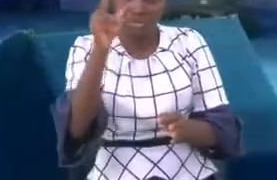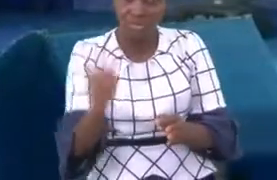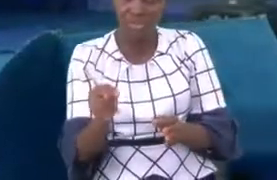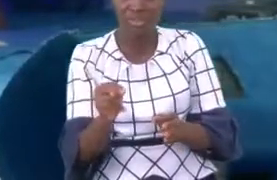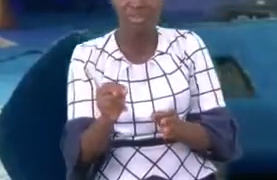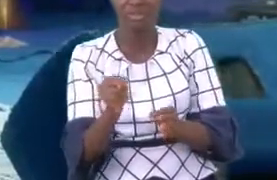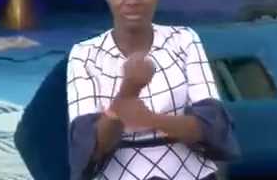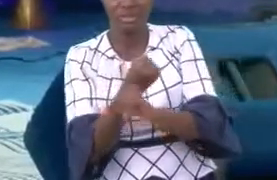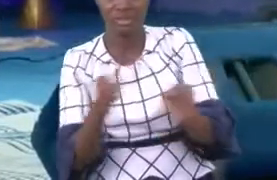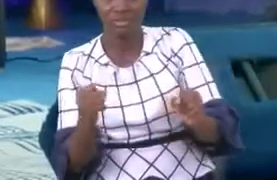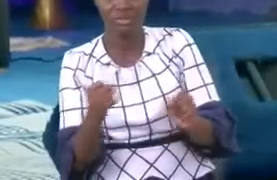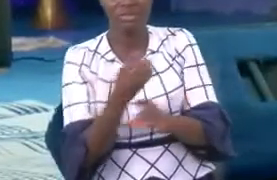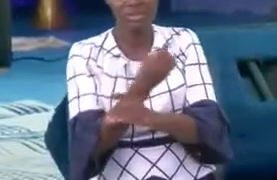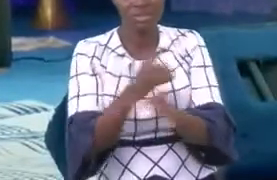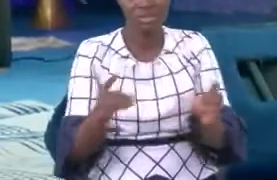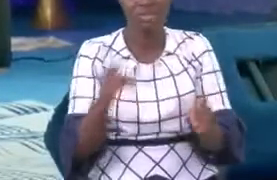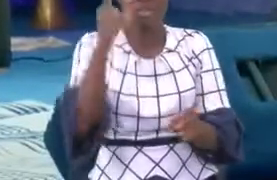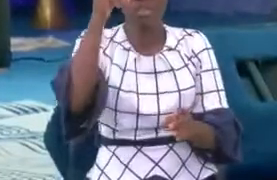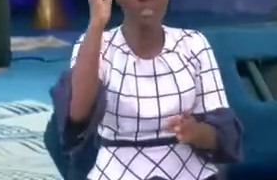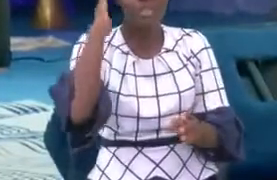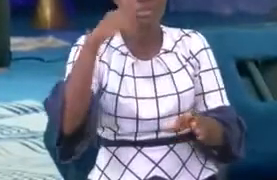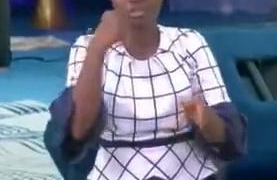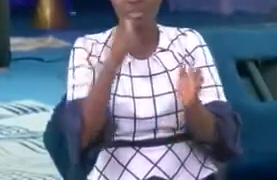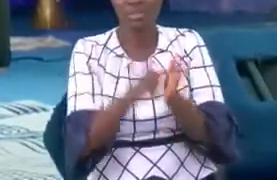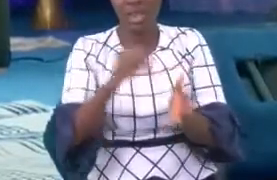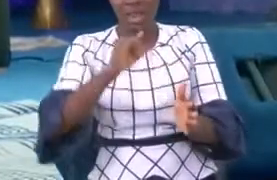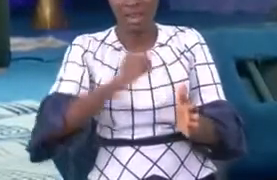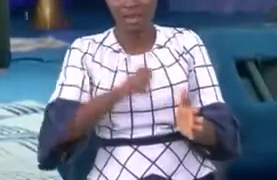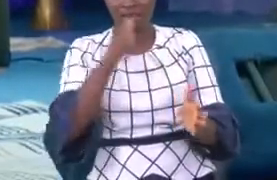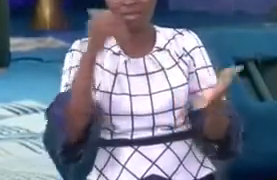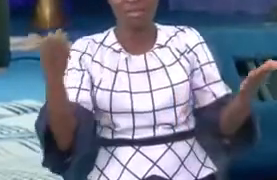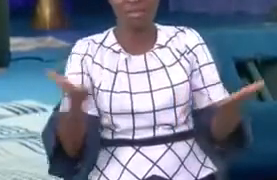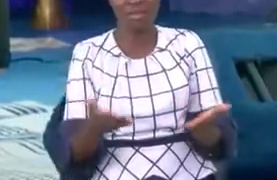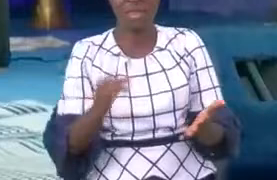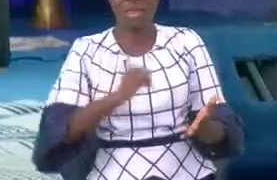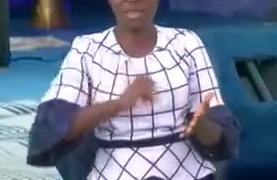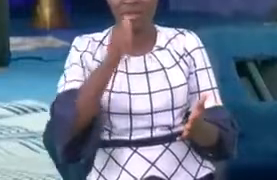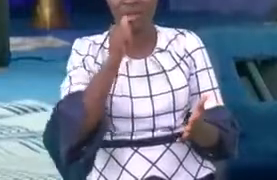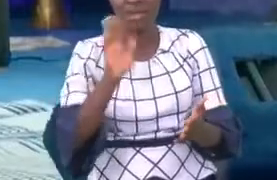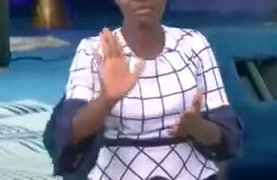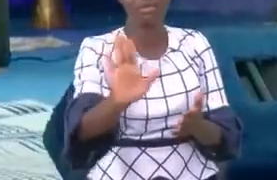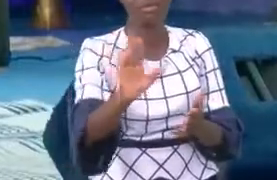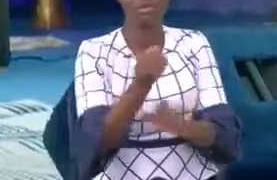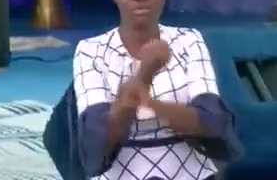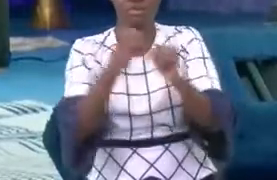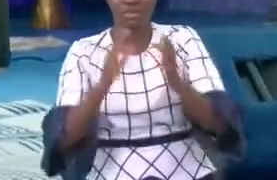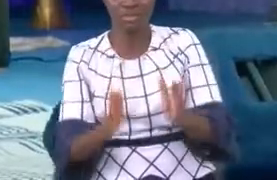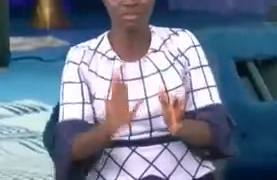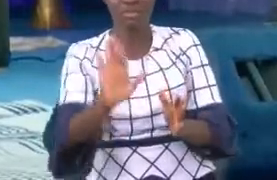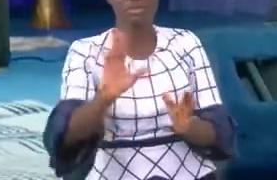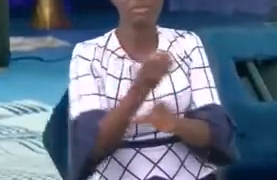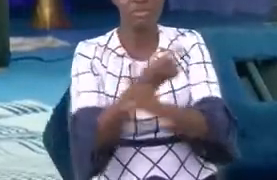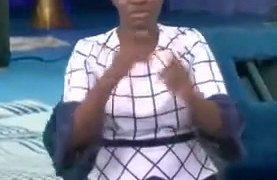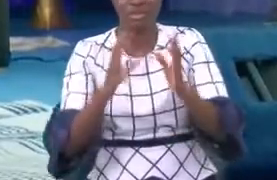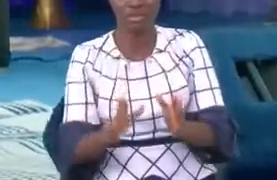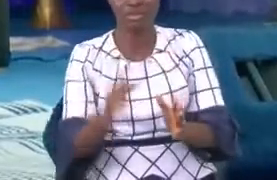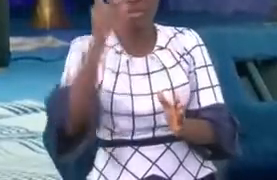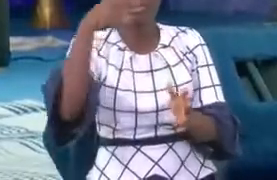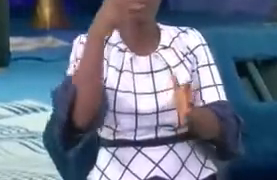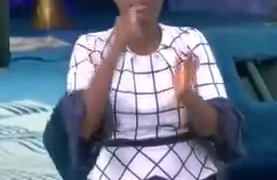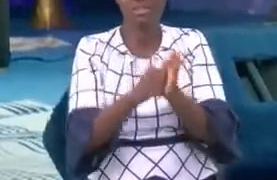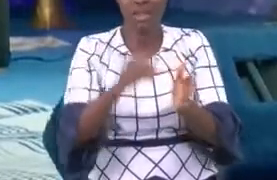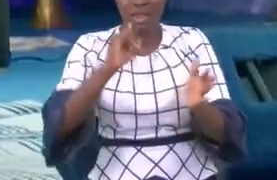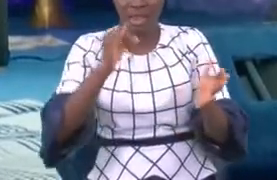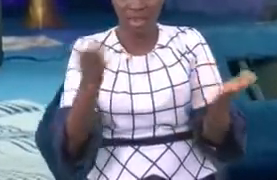need reconciliation with God, he says, here I am. I'm the dayest man that will reconcile you unto